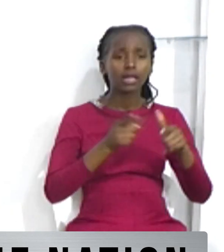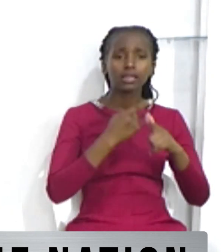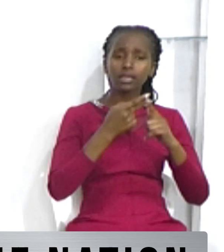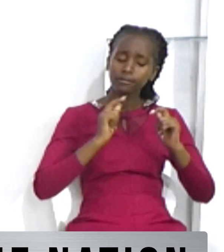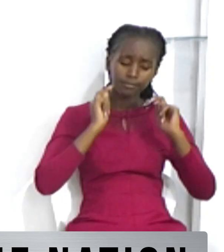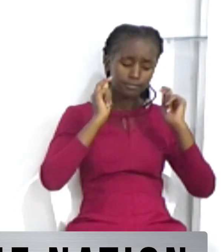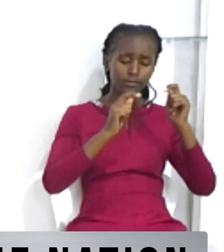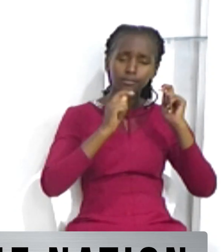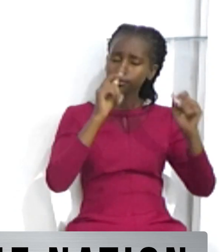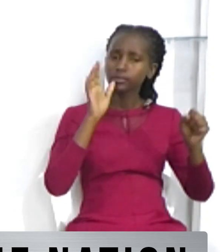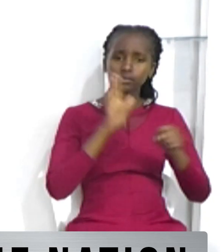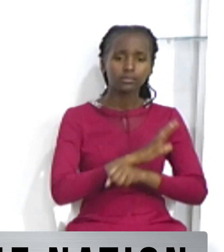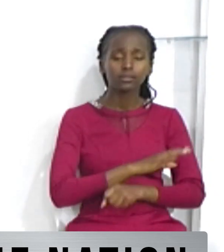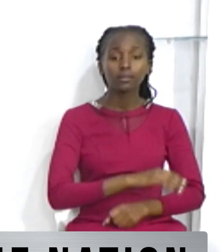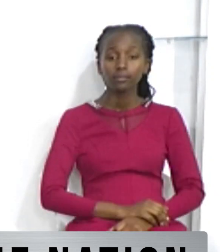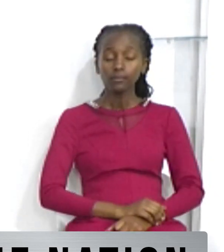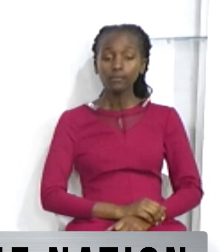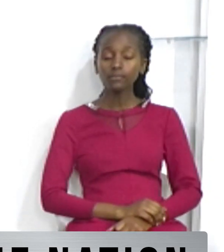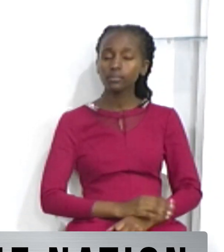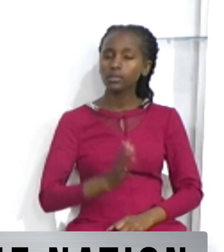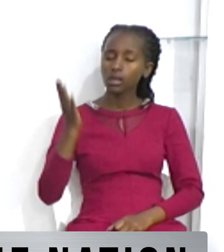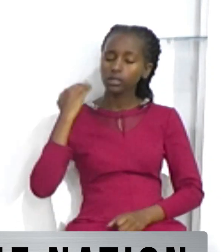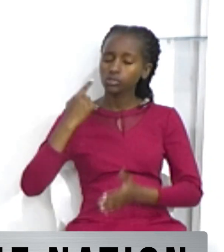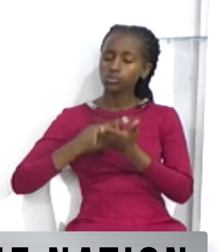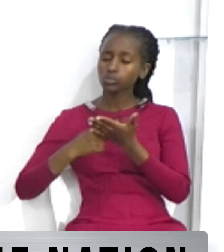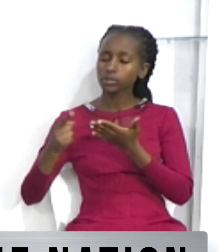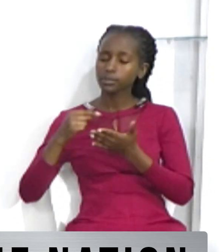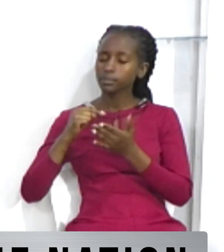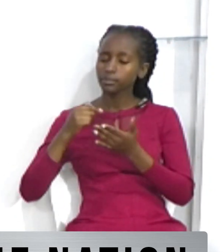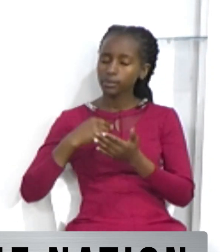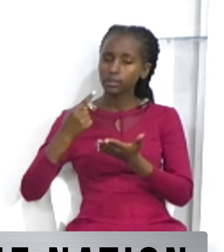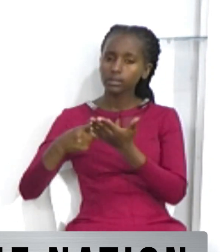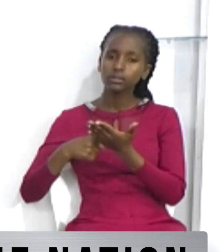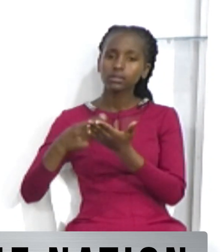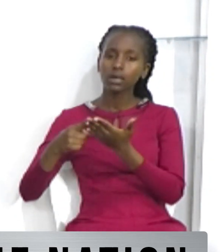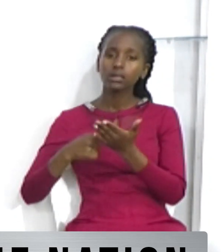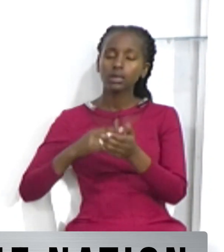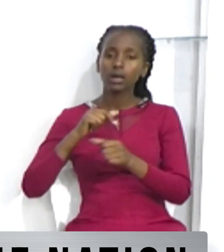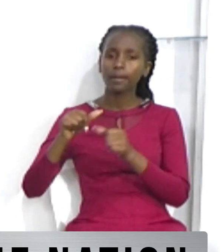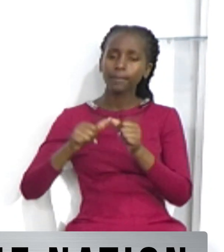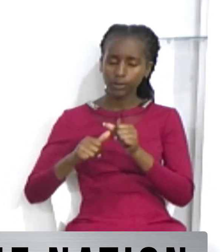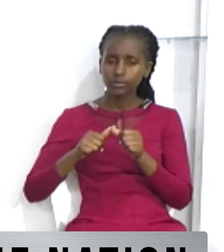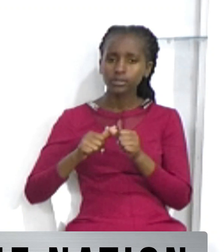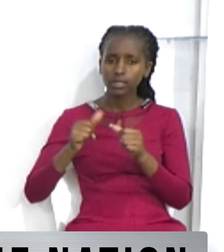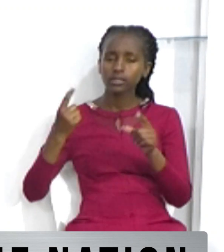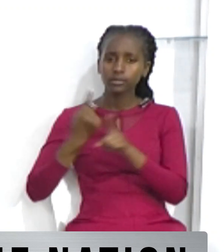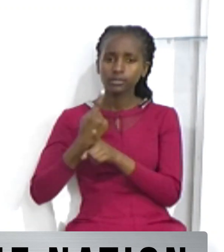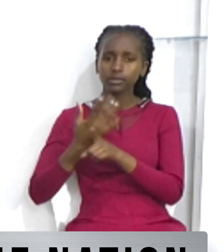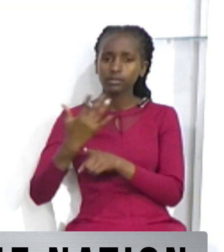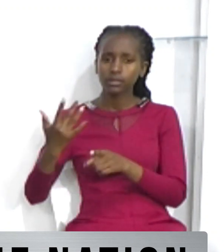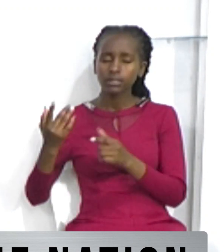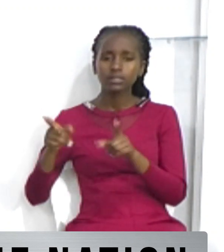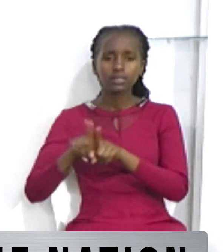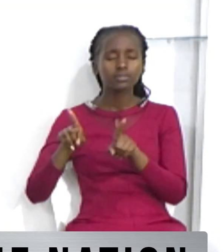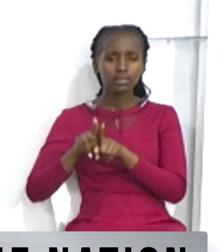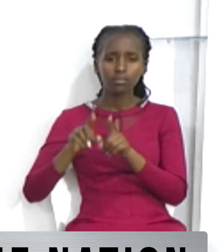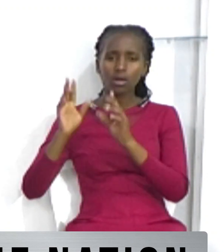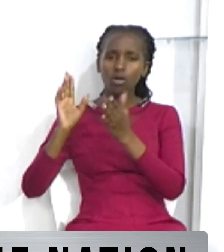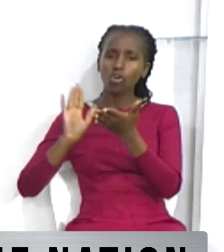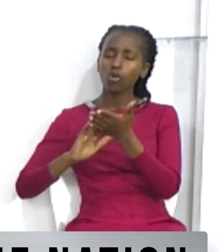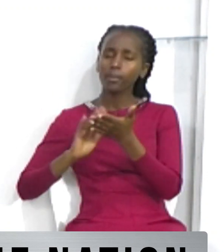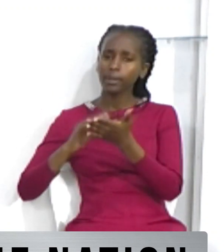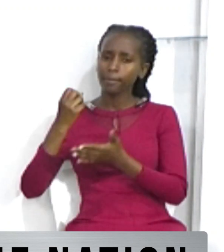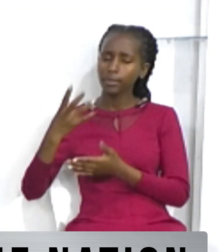week I made a very serious talk here, and I got very interesting comments. Yes. I